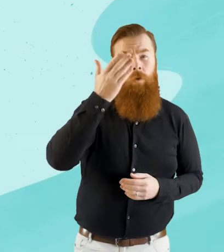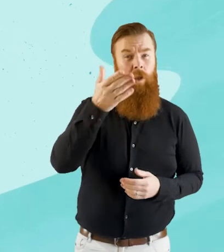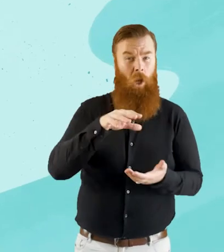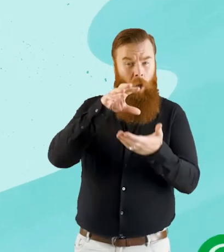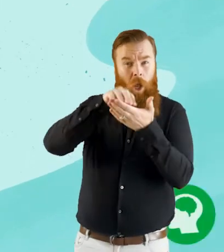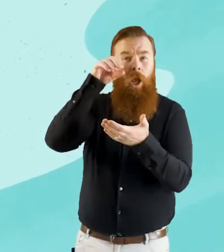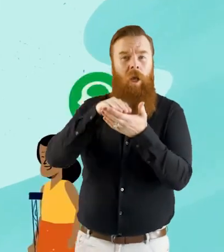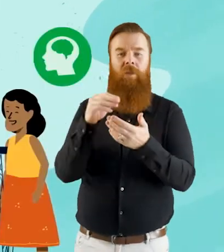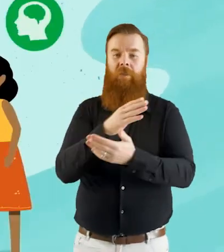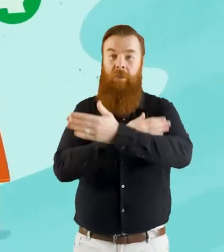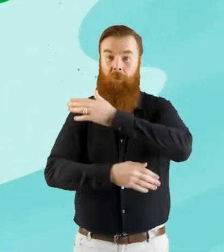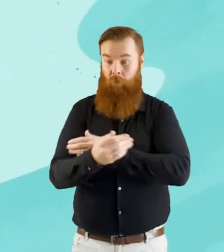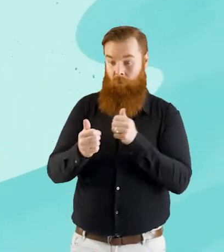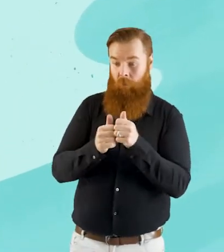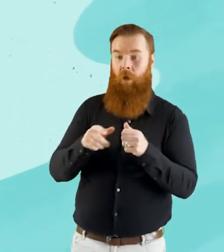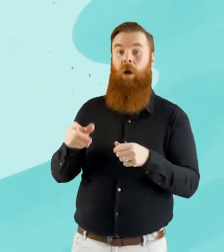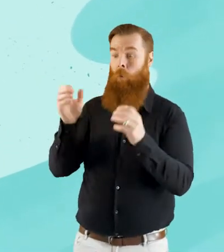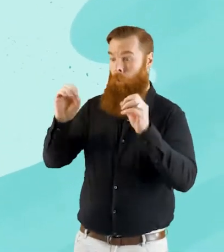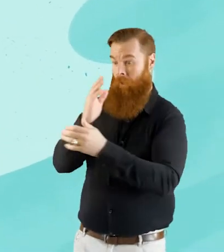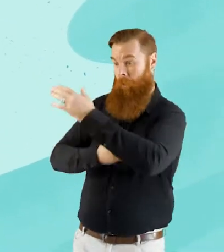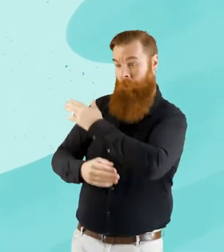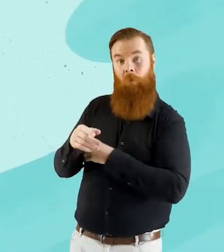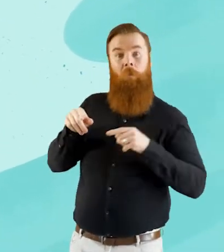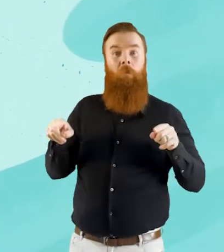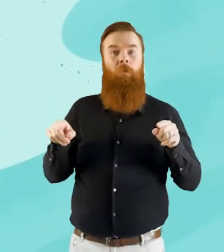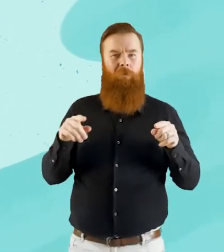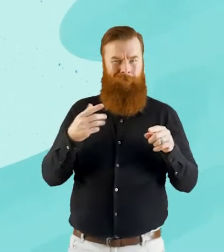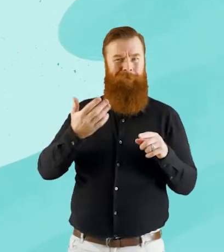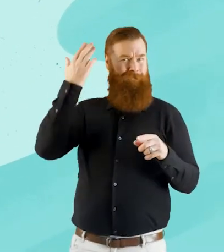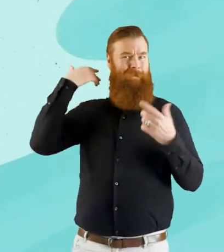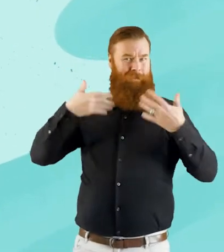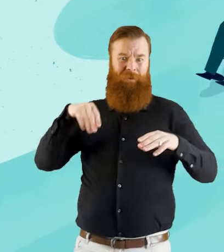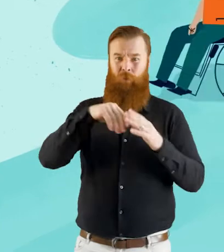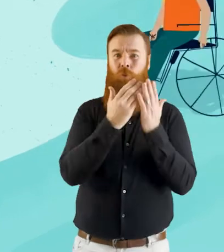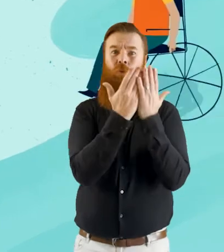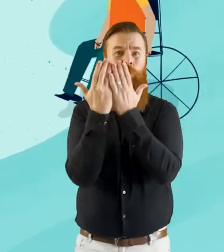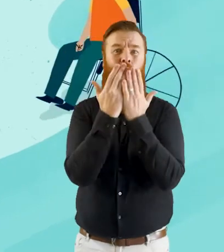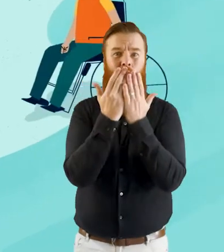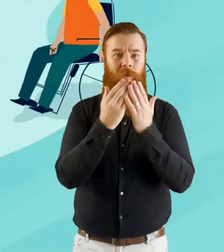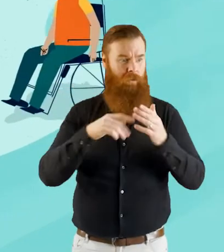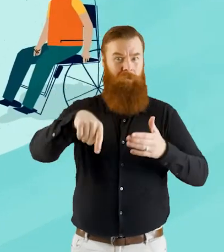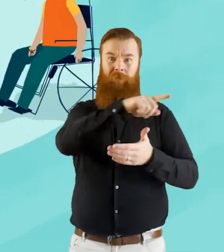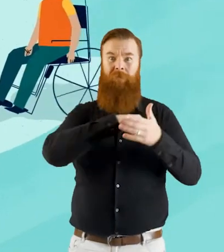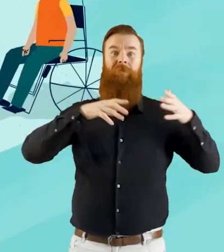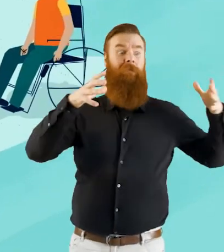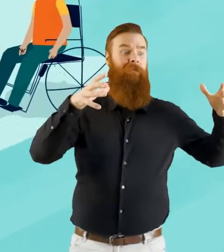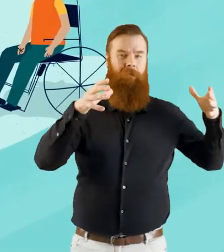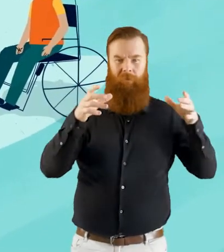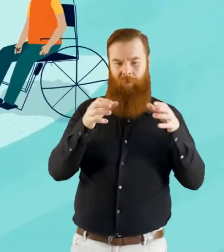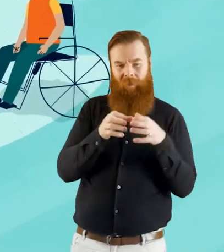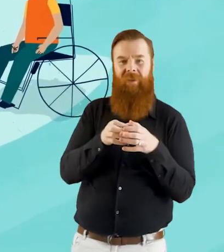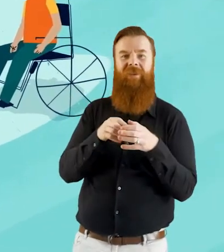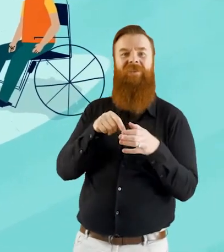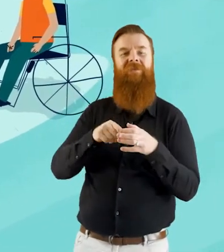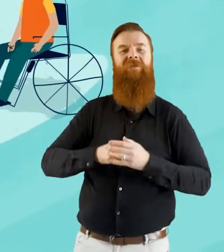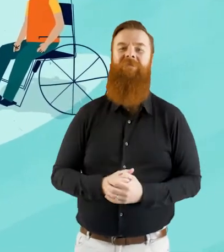Did you know that learners with disabilities are 2.5 times more likely to have never been in school than their peers without